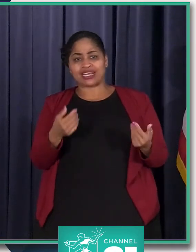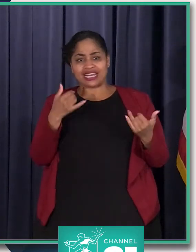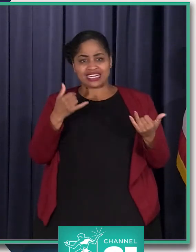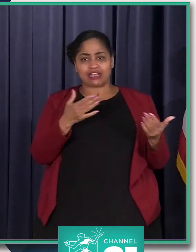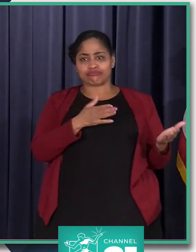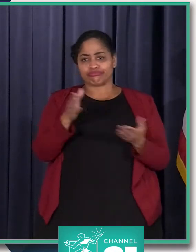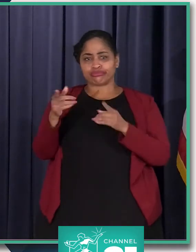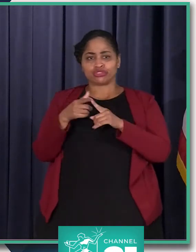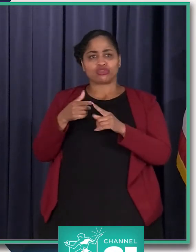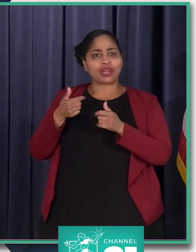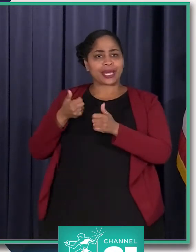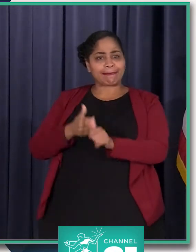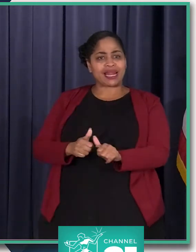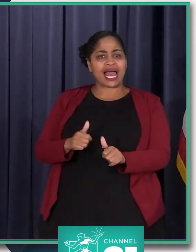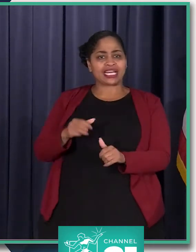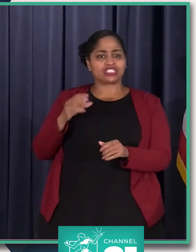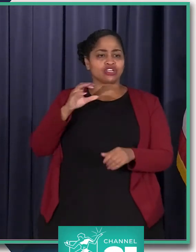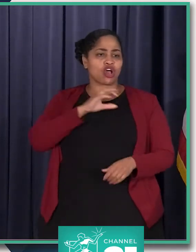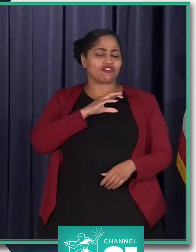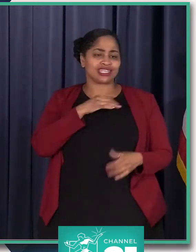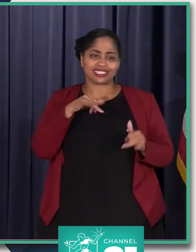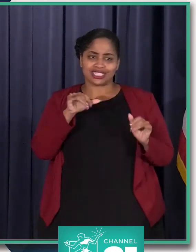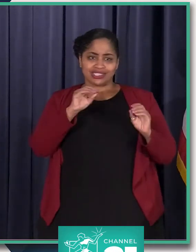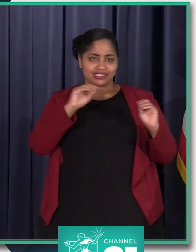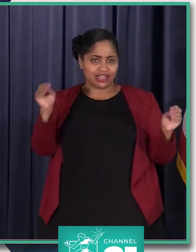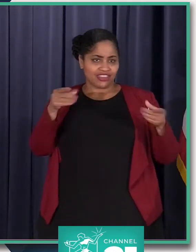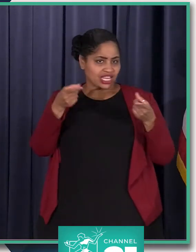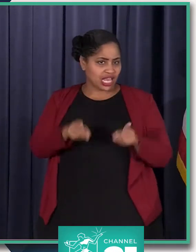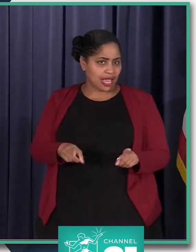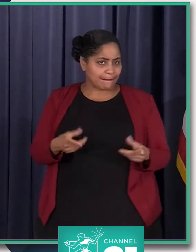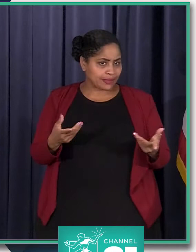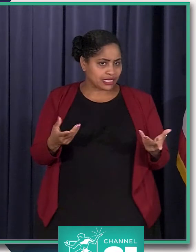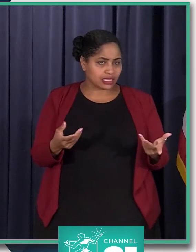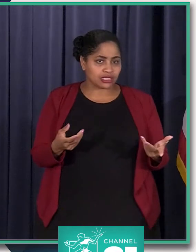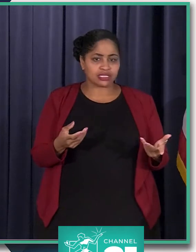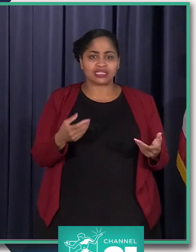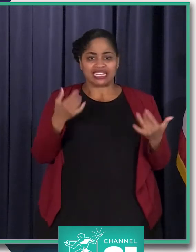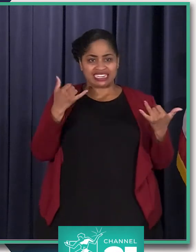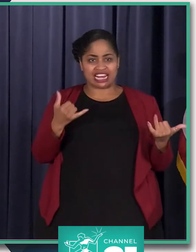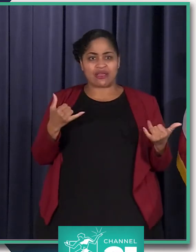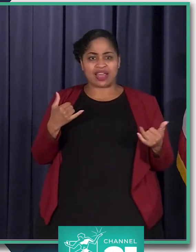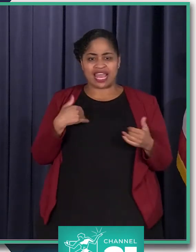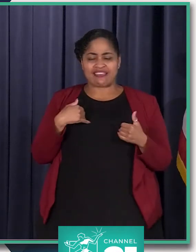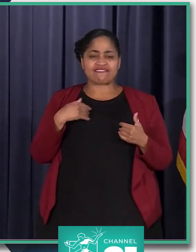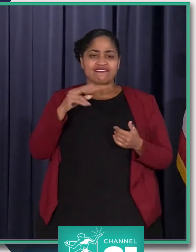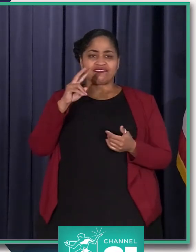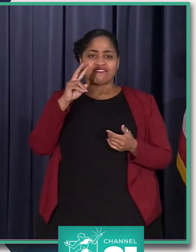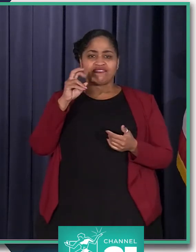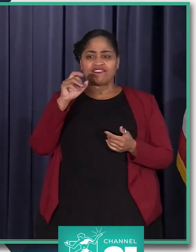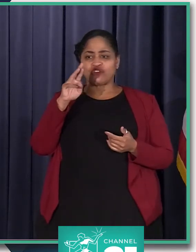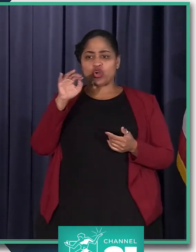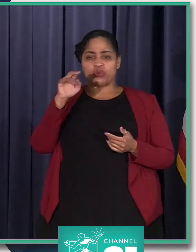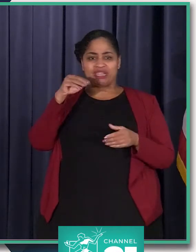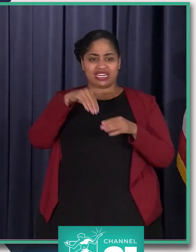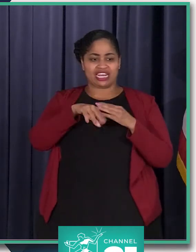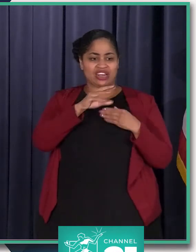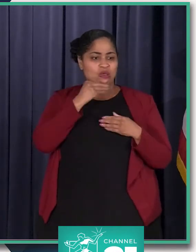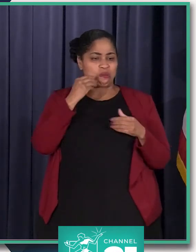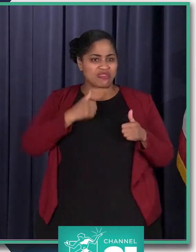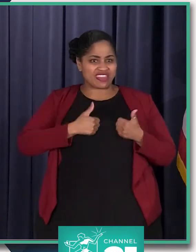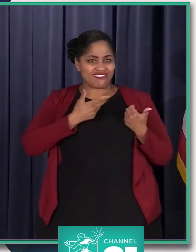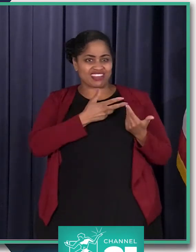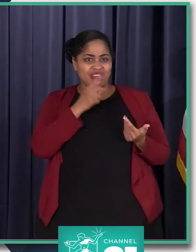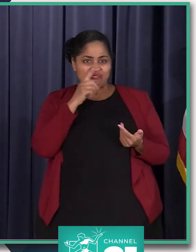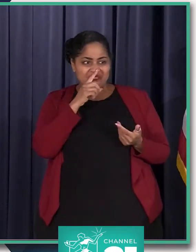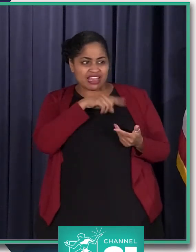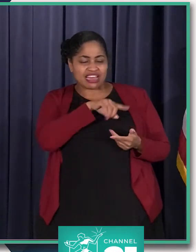compliance officer and still nothing is happening. There's vermin living in the home, in the roof, under the fallen